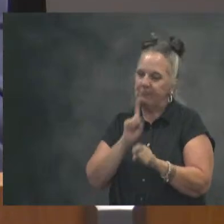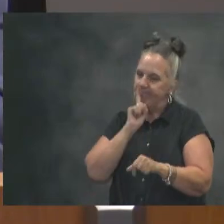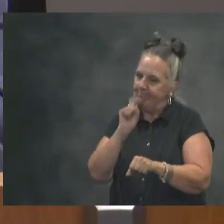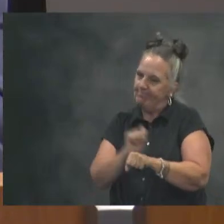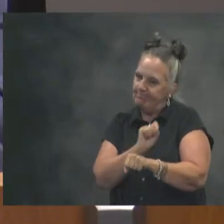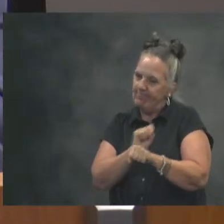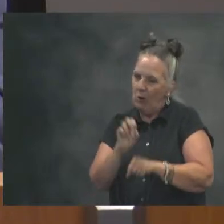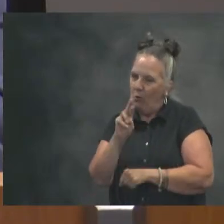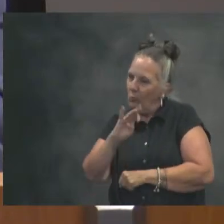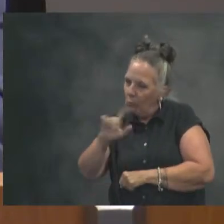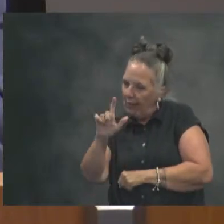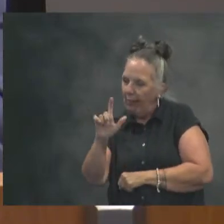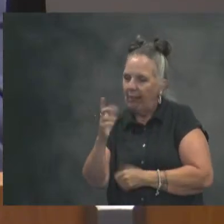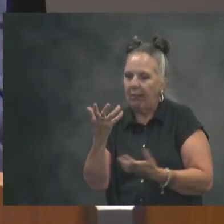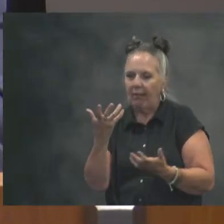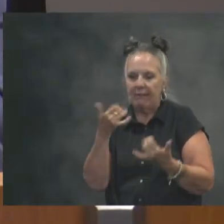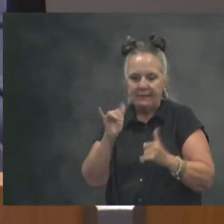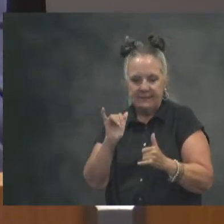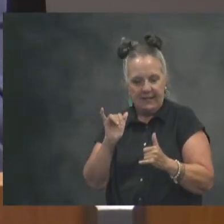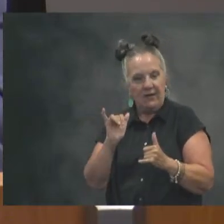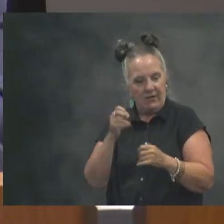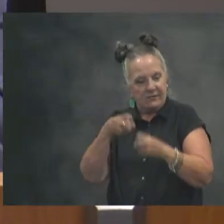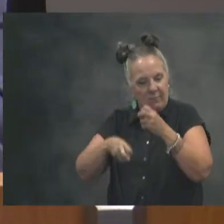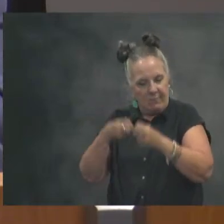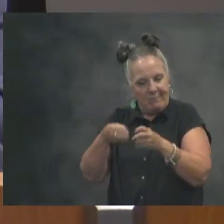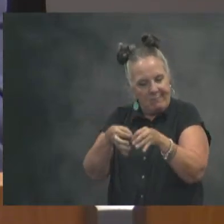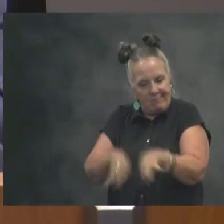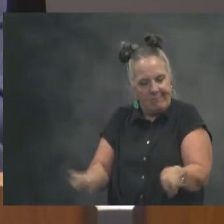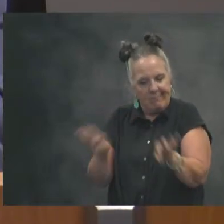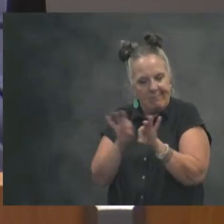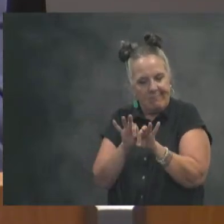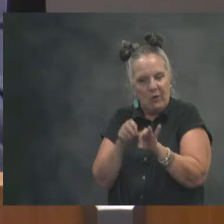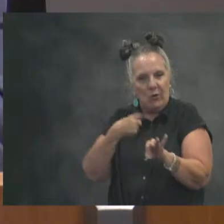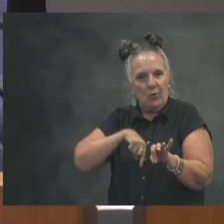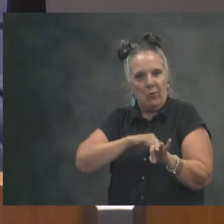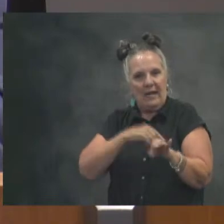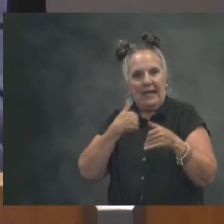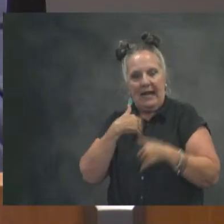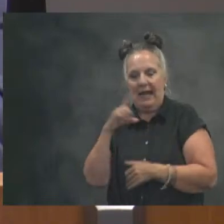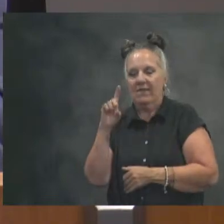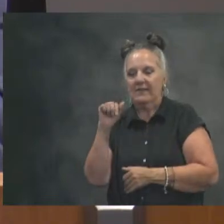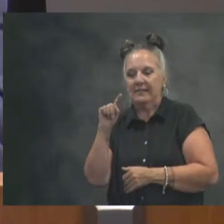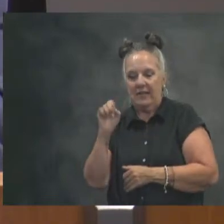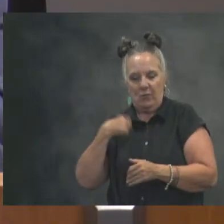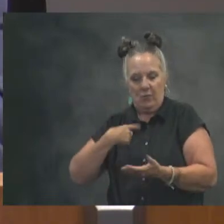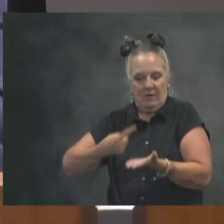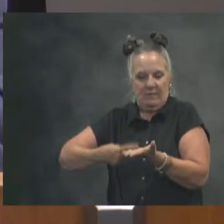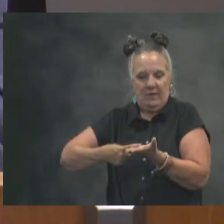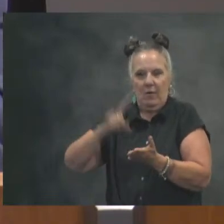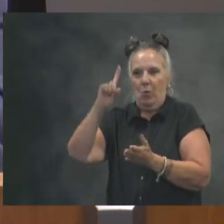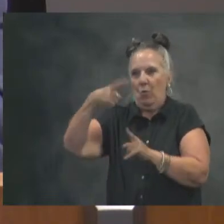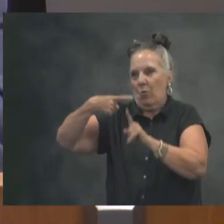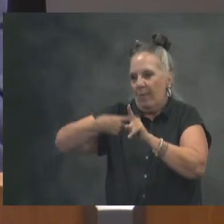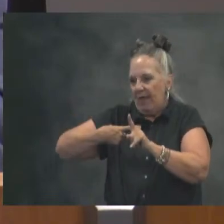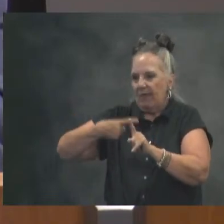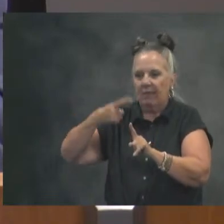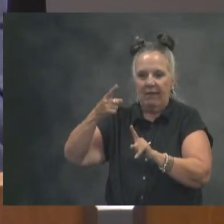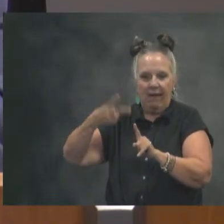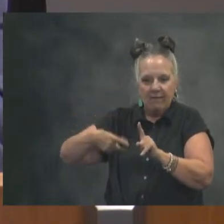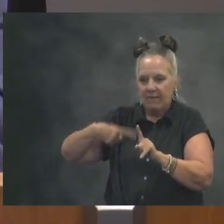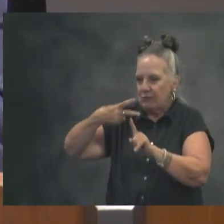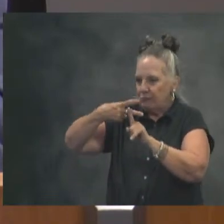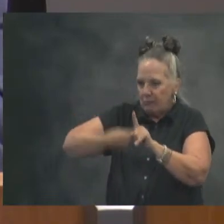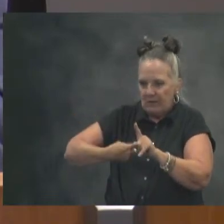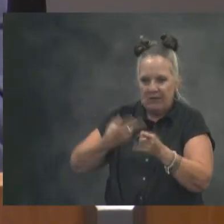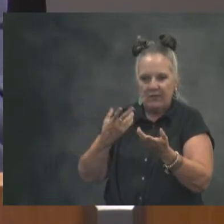that there are still some pretty significant problems. And, we got data, we've been talking about this now for a month and a half, 2 months now. We got